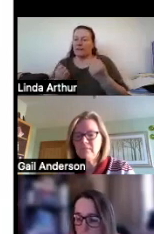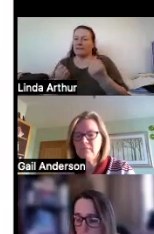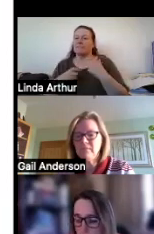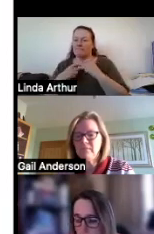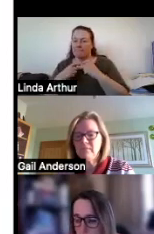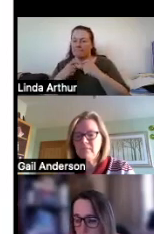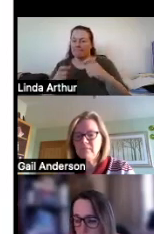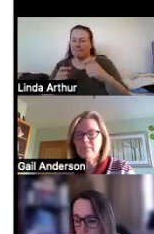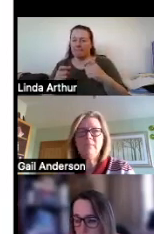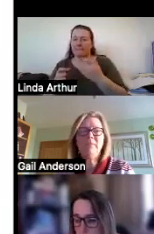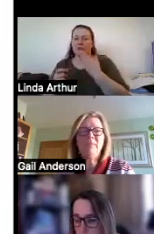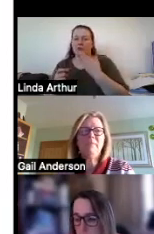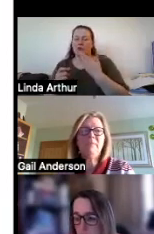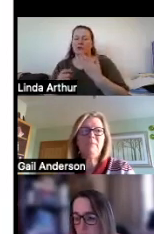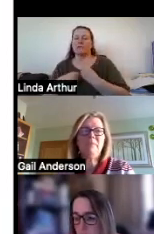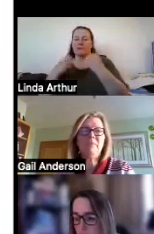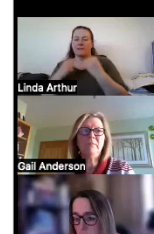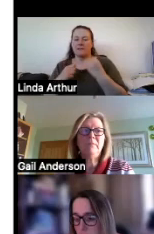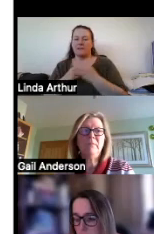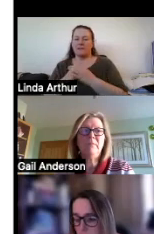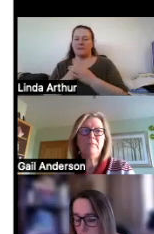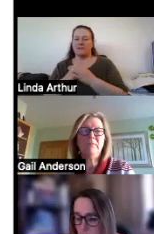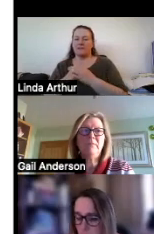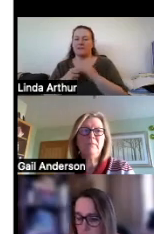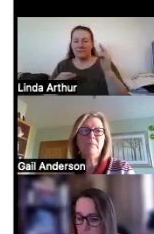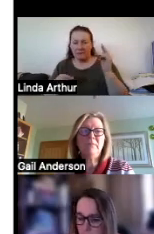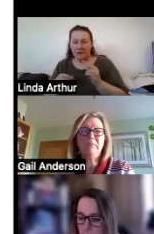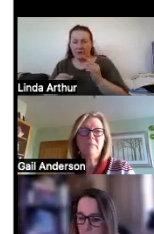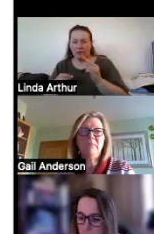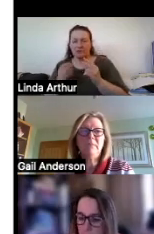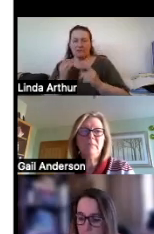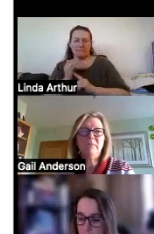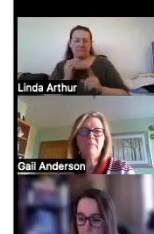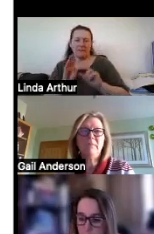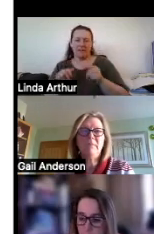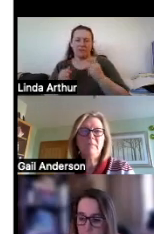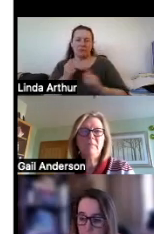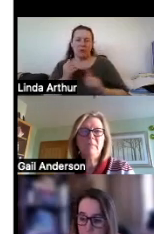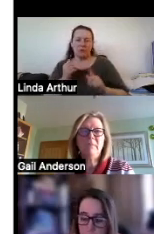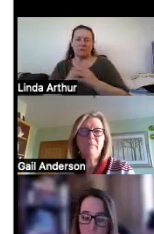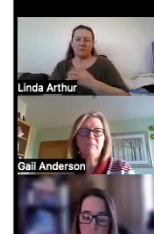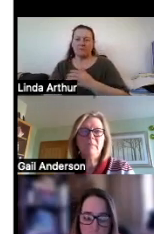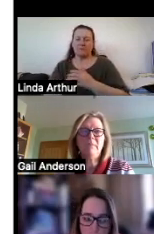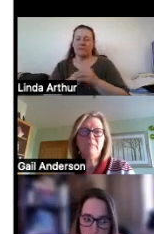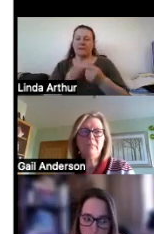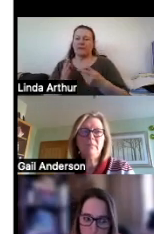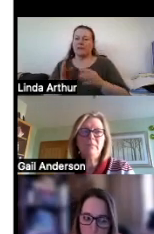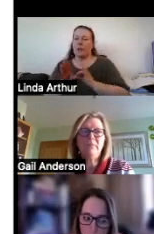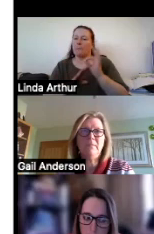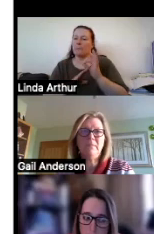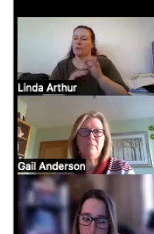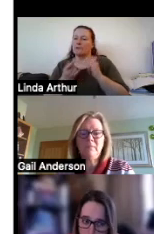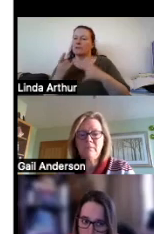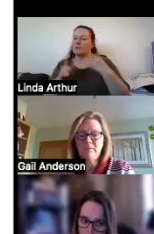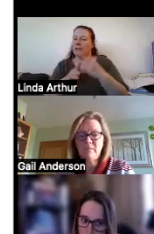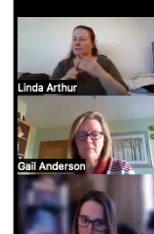continued use of the exercises reduces occurrence of incontinence, and it improves the experience of sexual intercourse. It